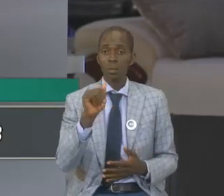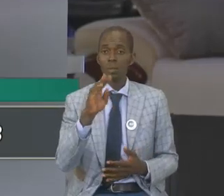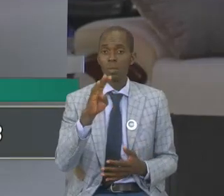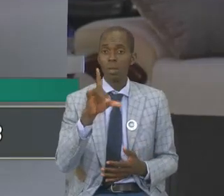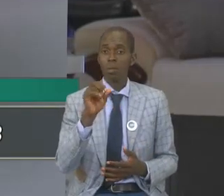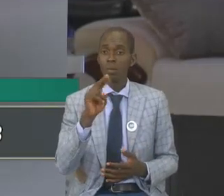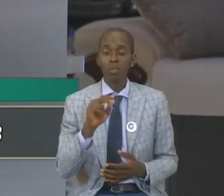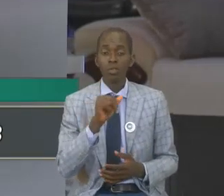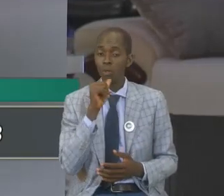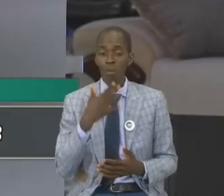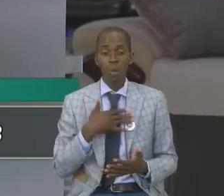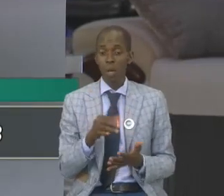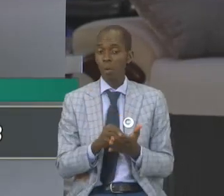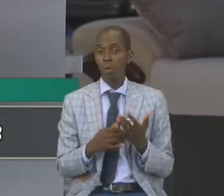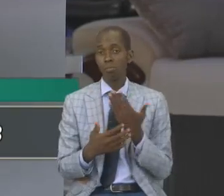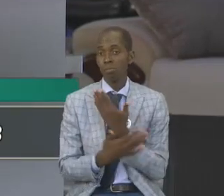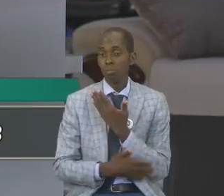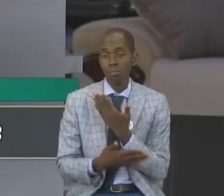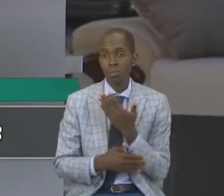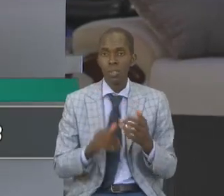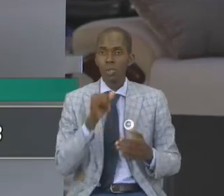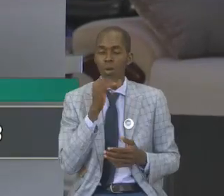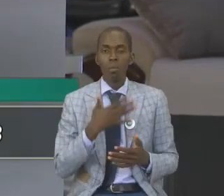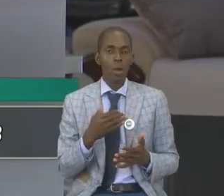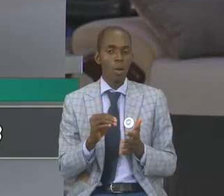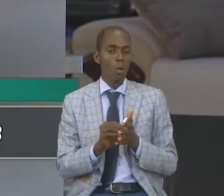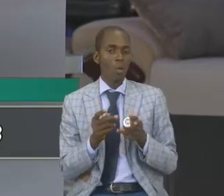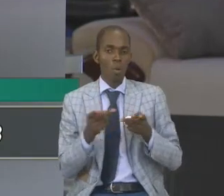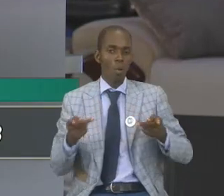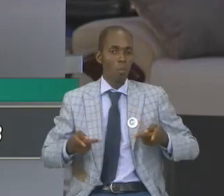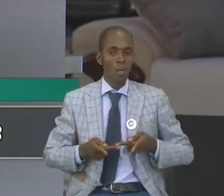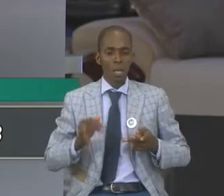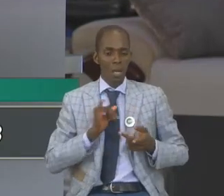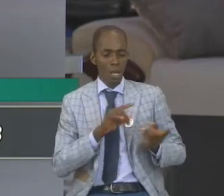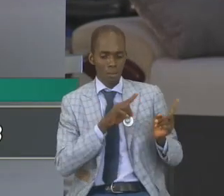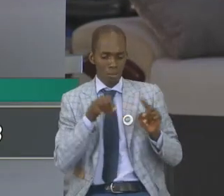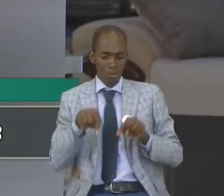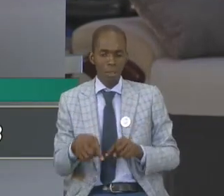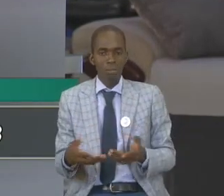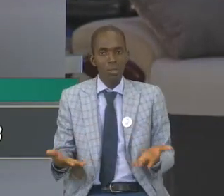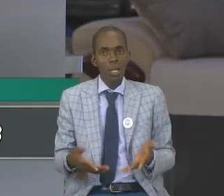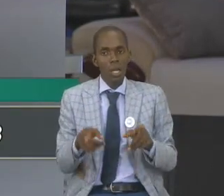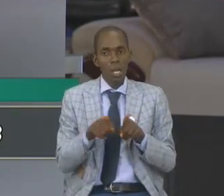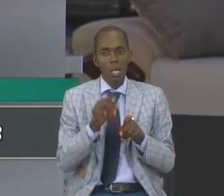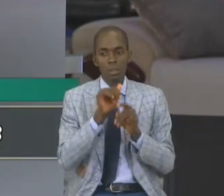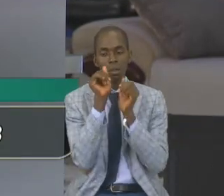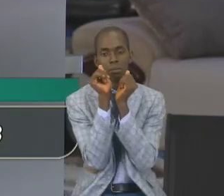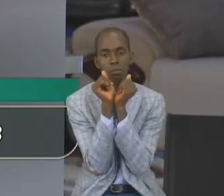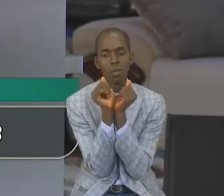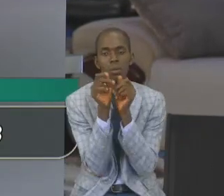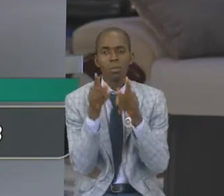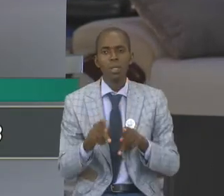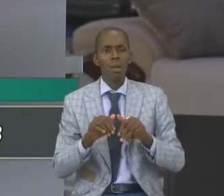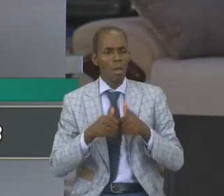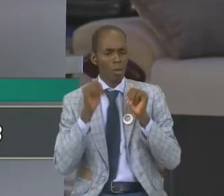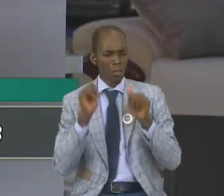my country. This is not my place. I came here as a captive. How can I say this